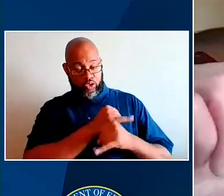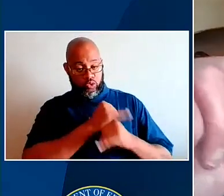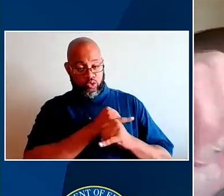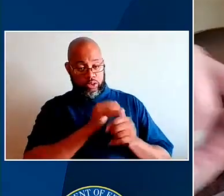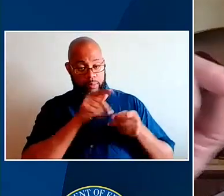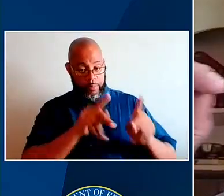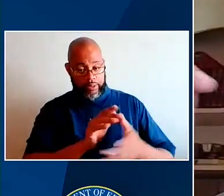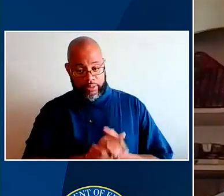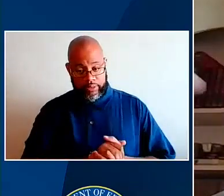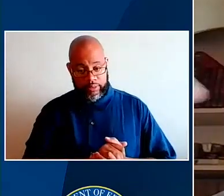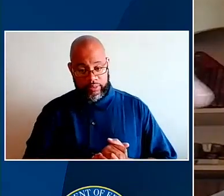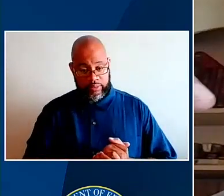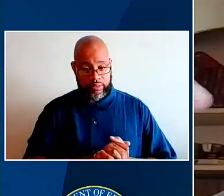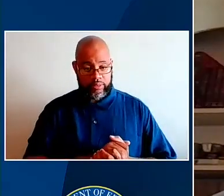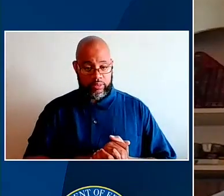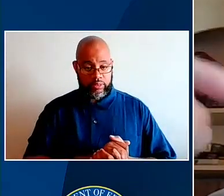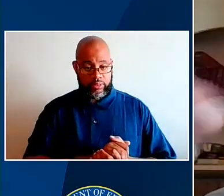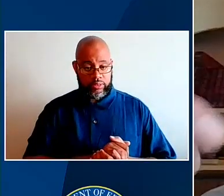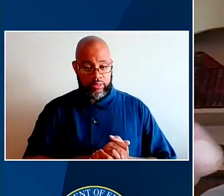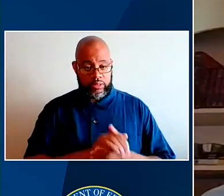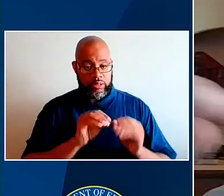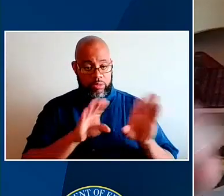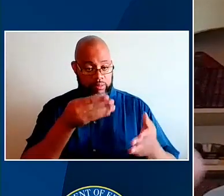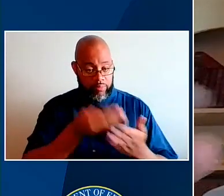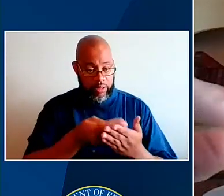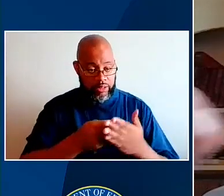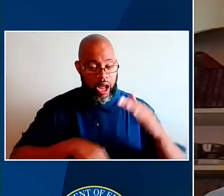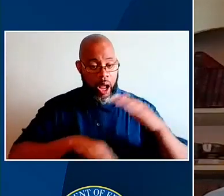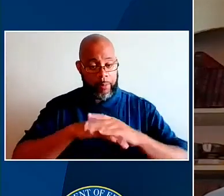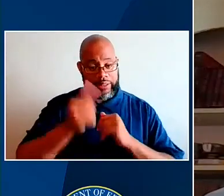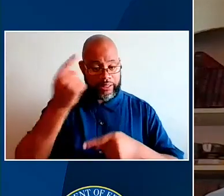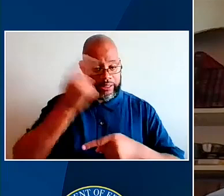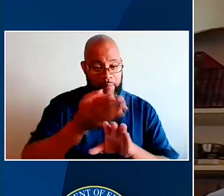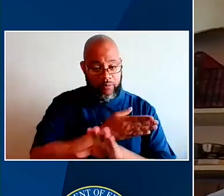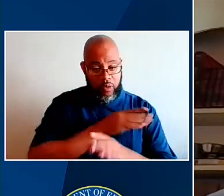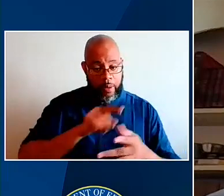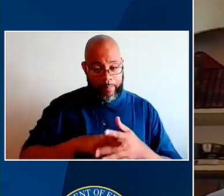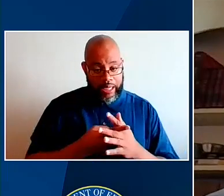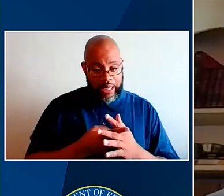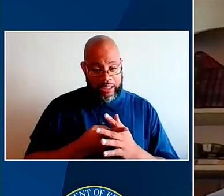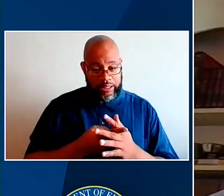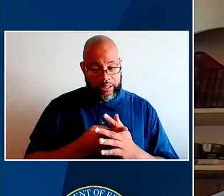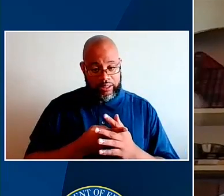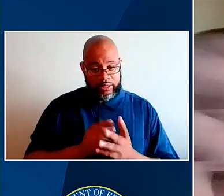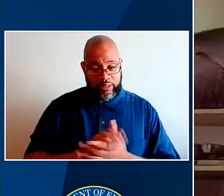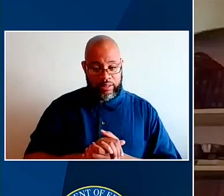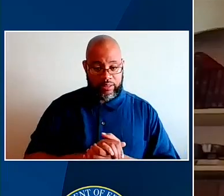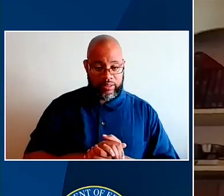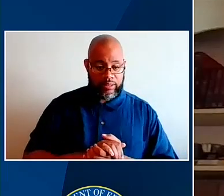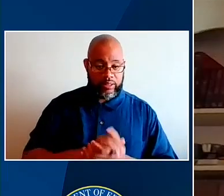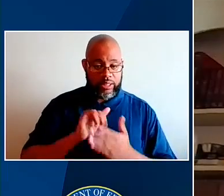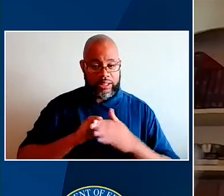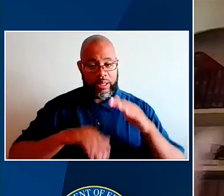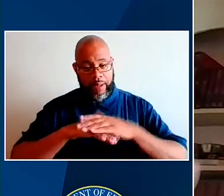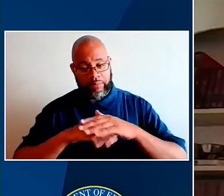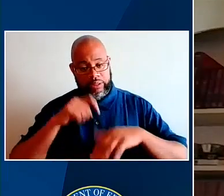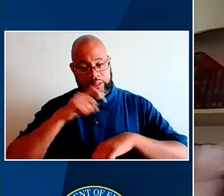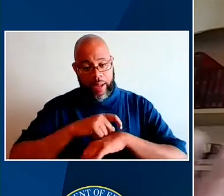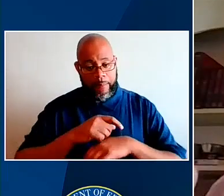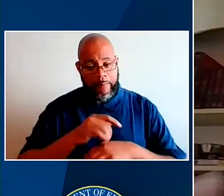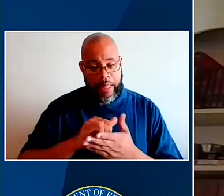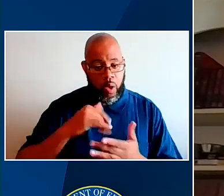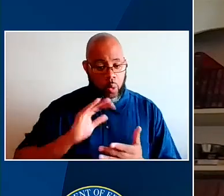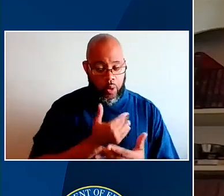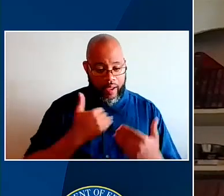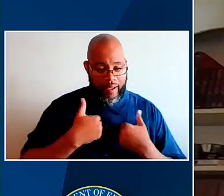to, remember, disperse funds up to 10 days prior to the beginning of the payment period, right? That's the maximum time frame that we have